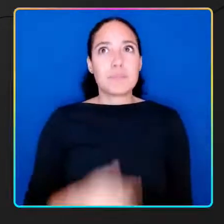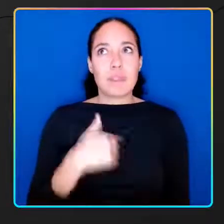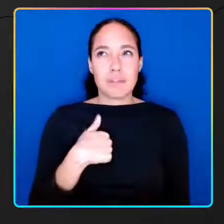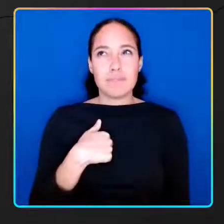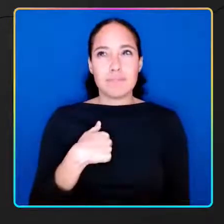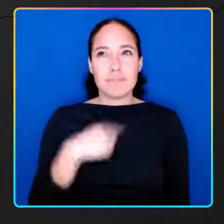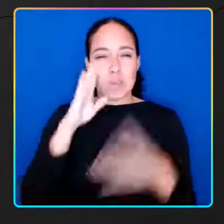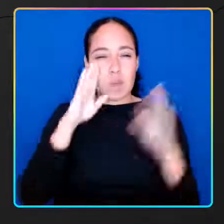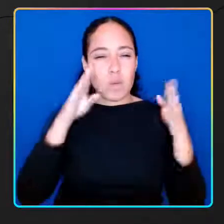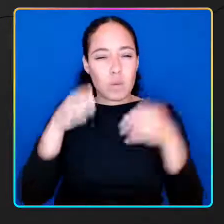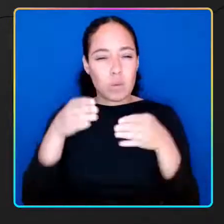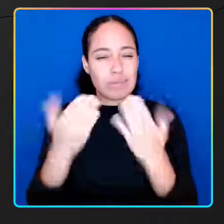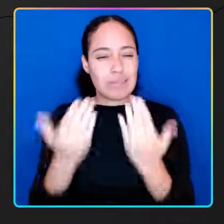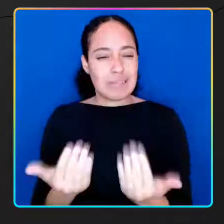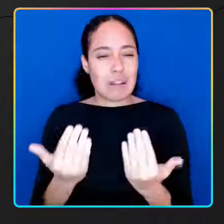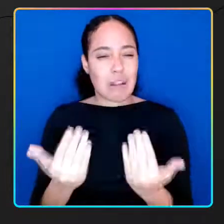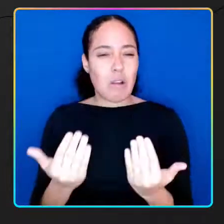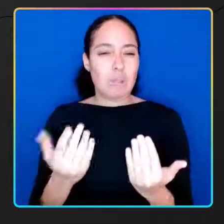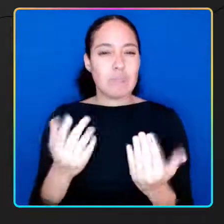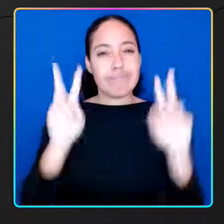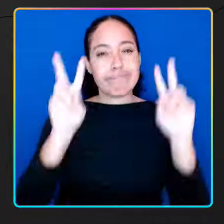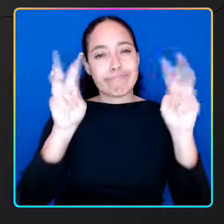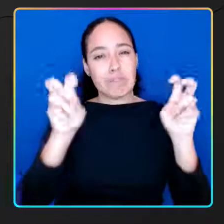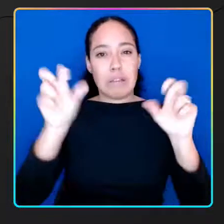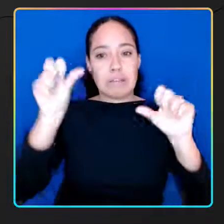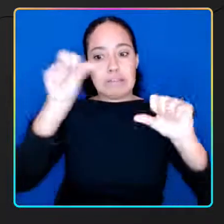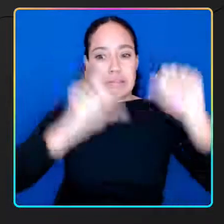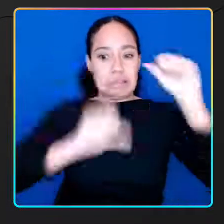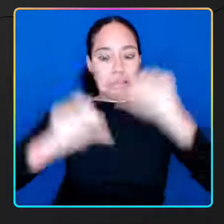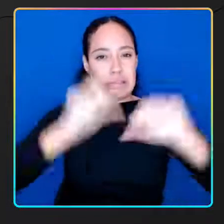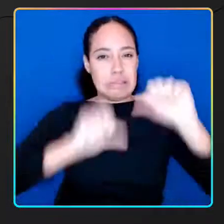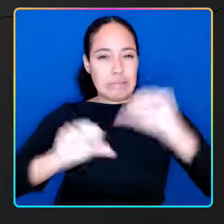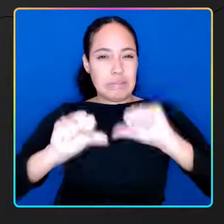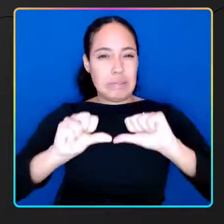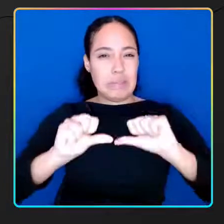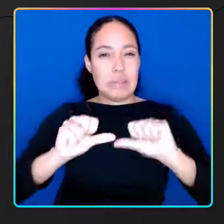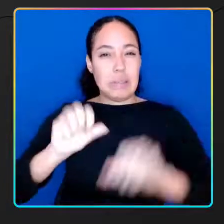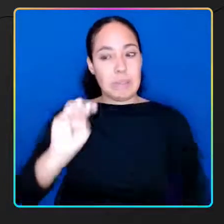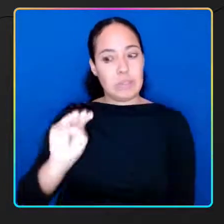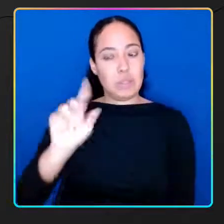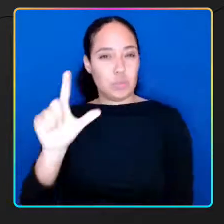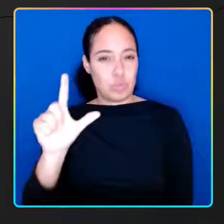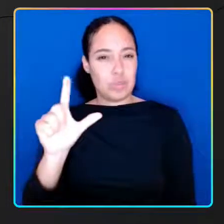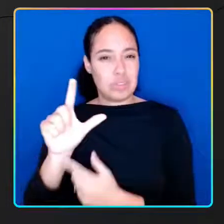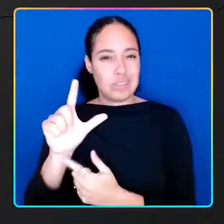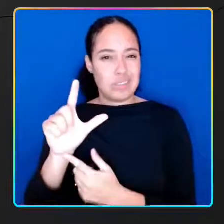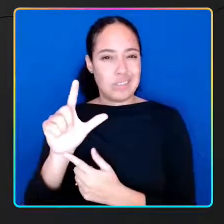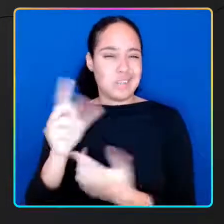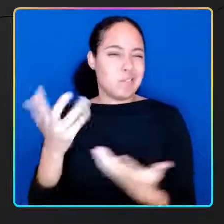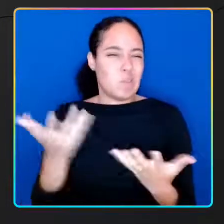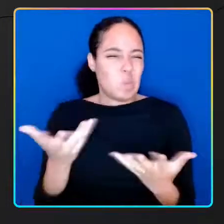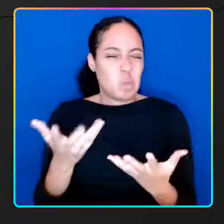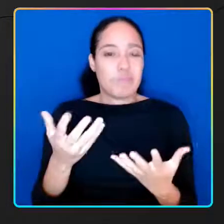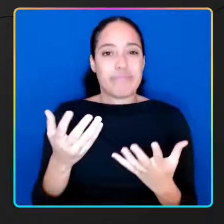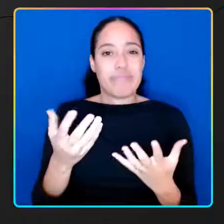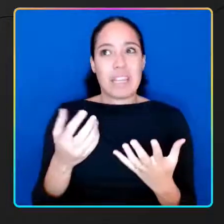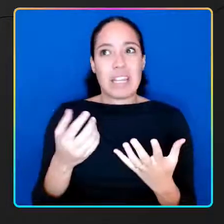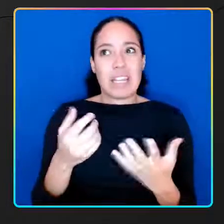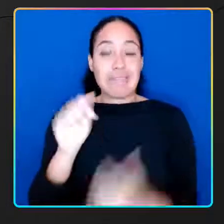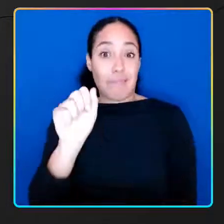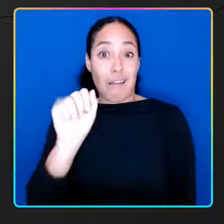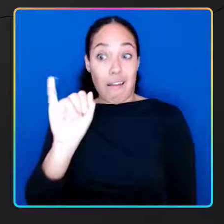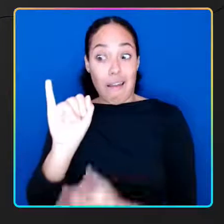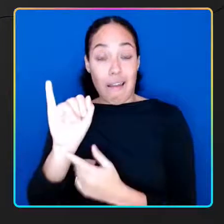an area called like scientific machine learning, or where you can use AI to solve partial